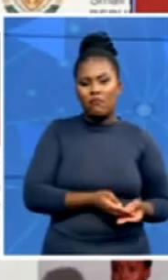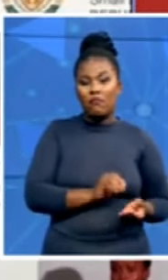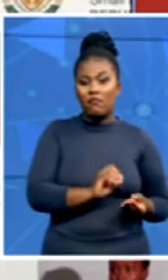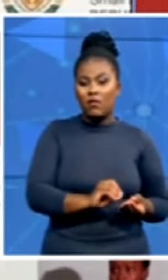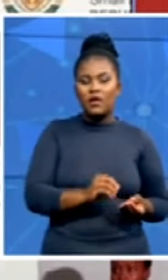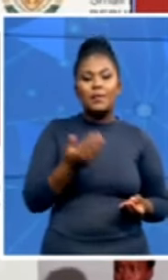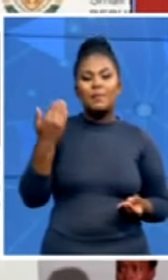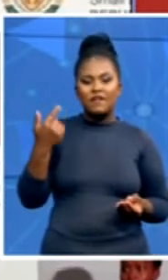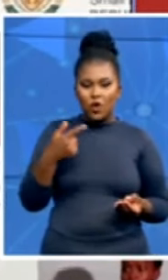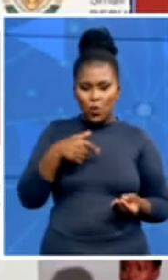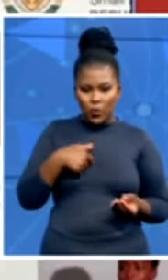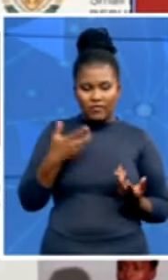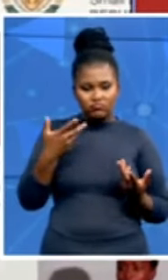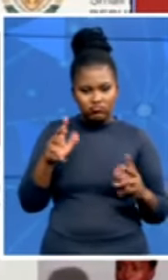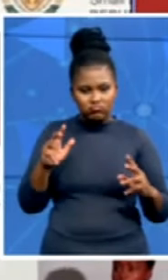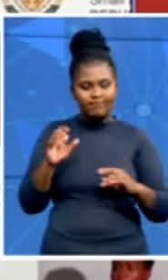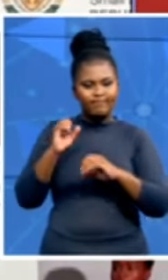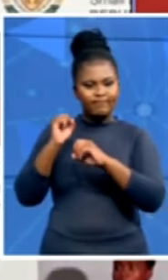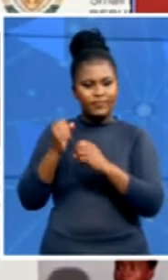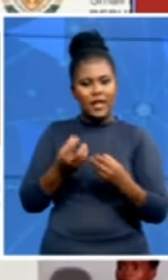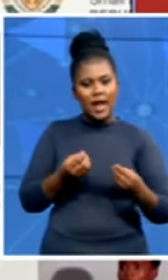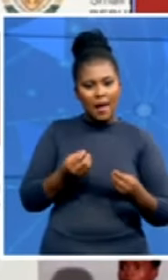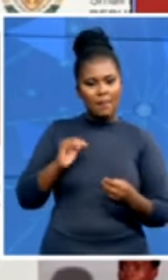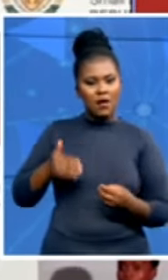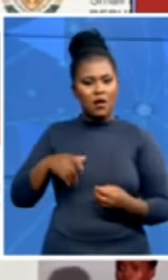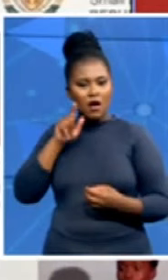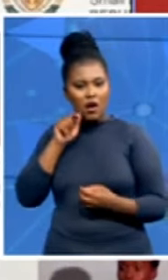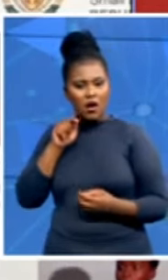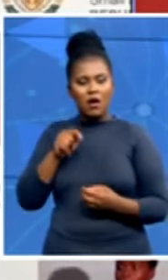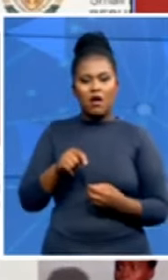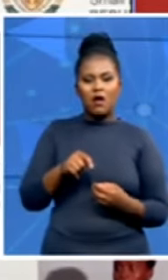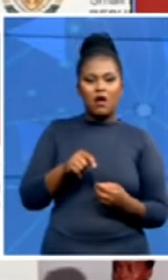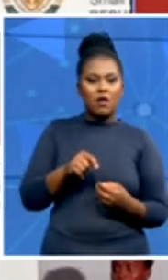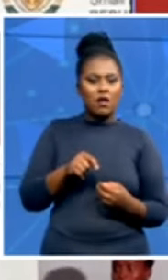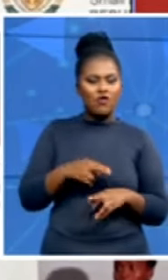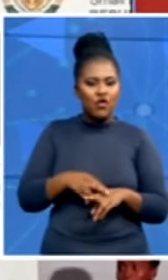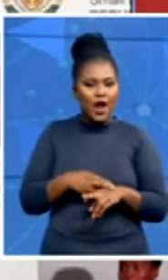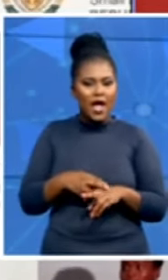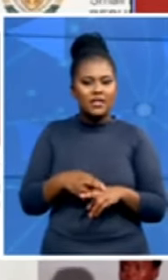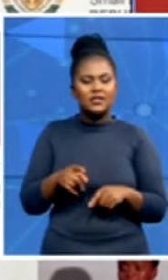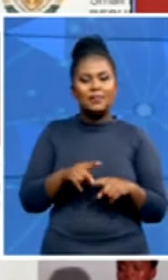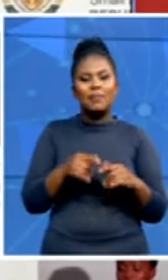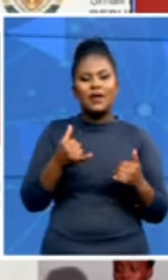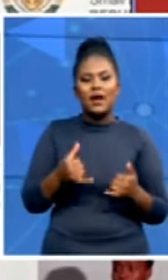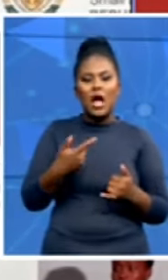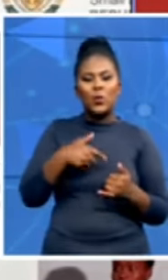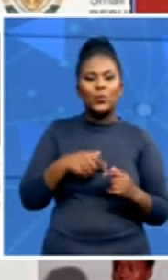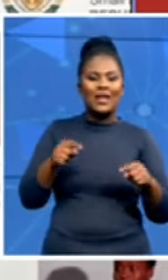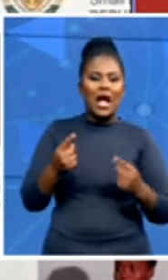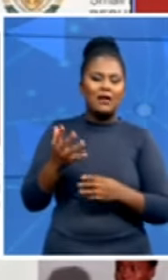the race, the gender, the geographical spread, but because of POPIA, we couldn't therefore issue the names to say